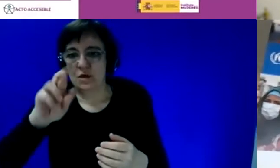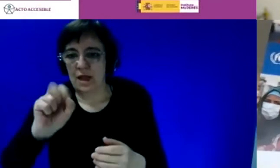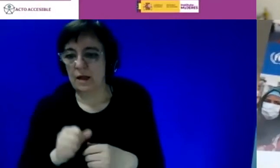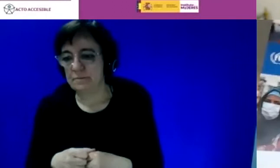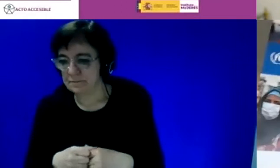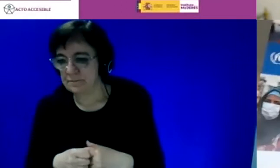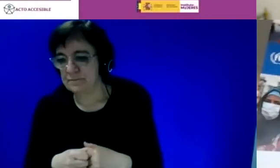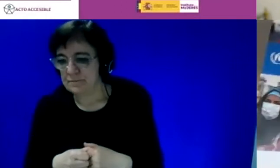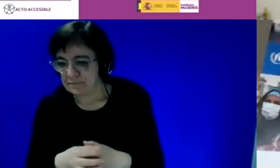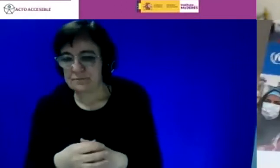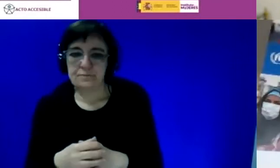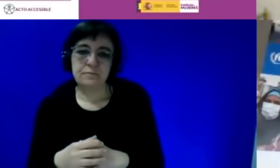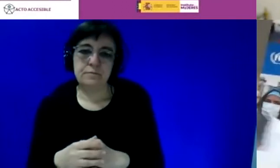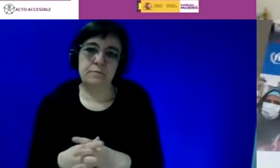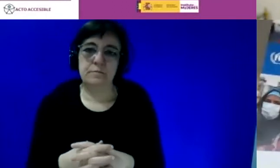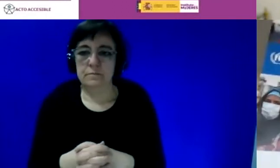has just.